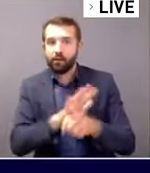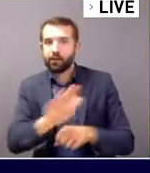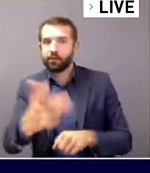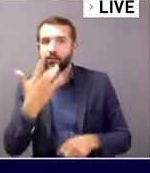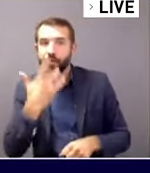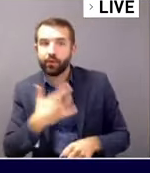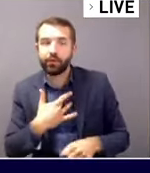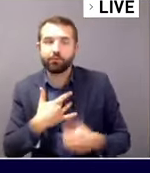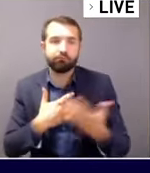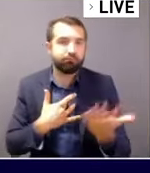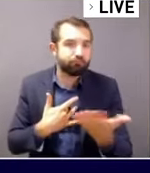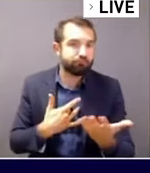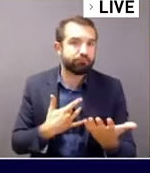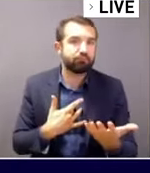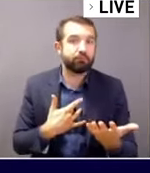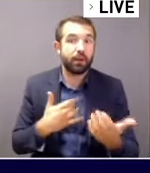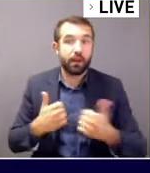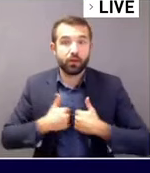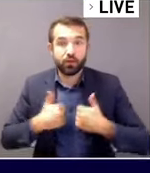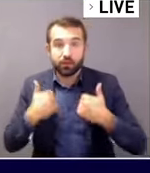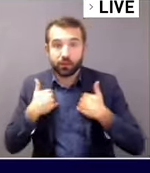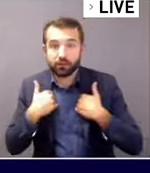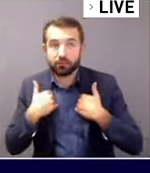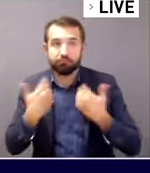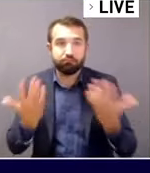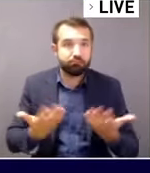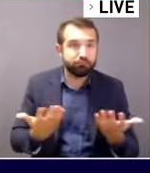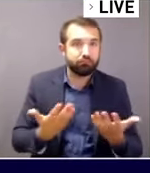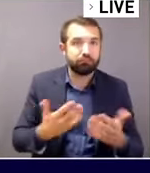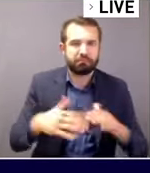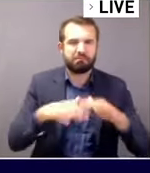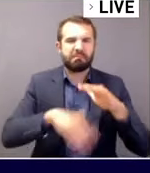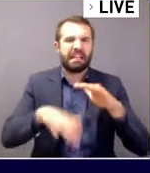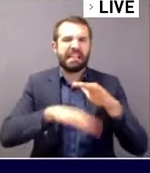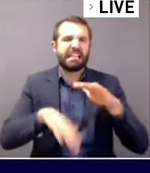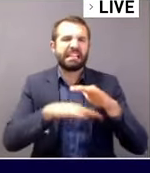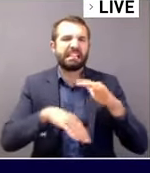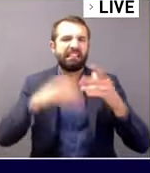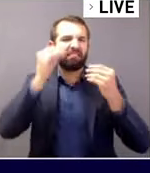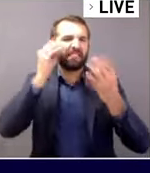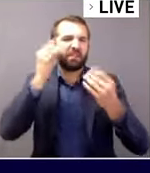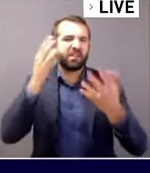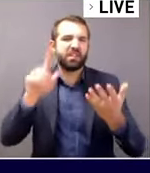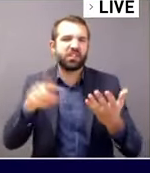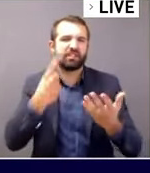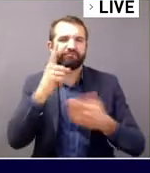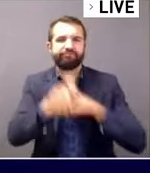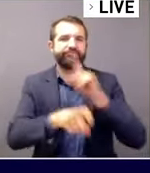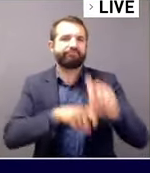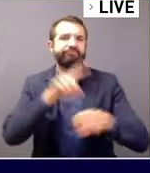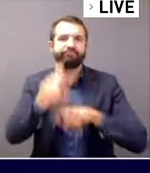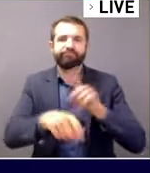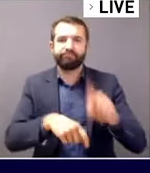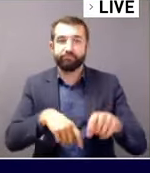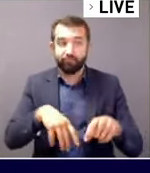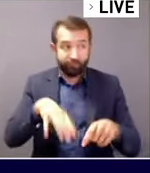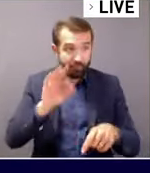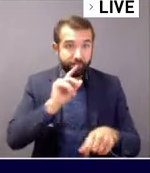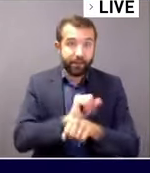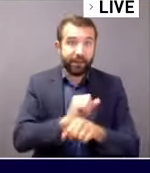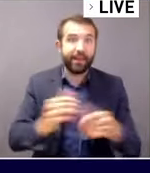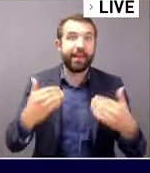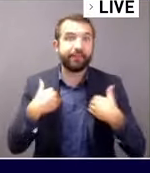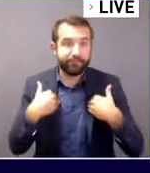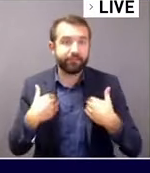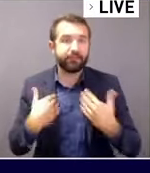date of birth, your address, and other basic information. If you're a positive case, they're